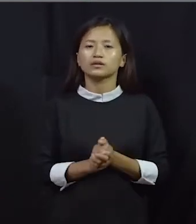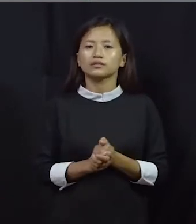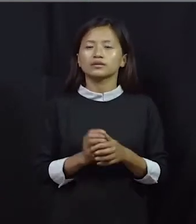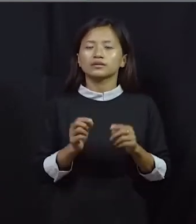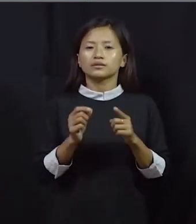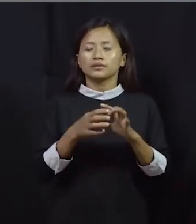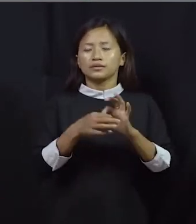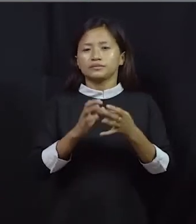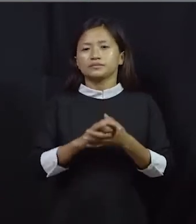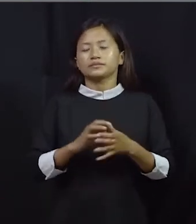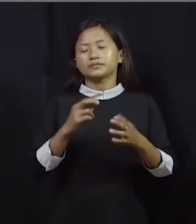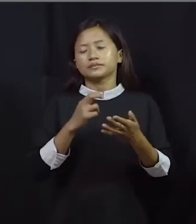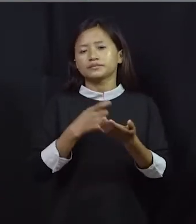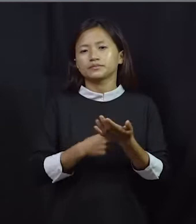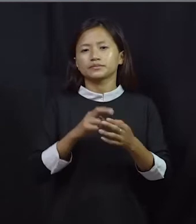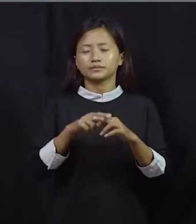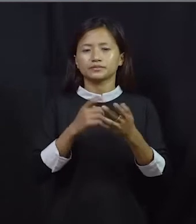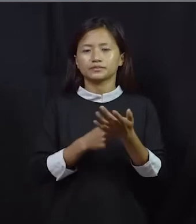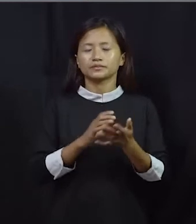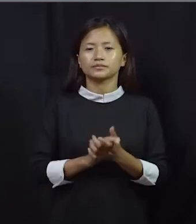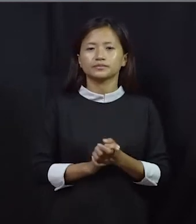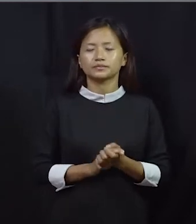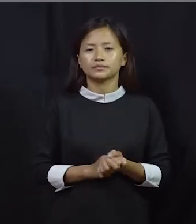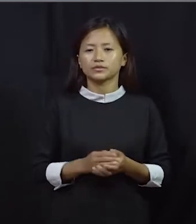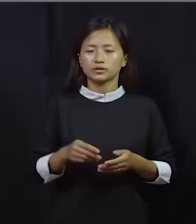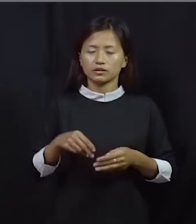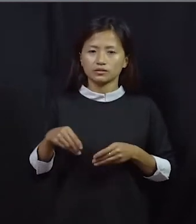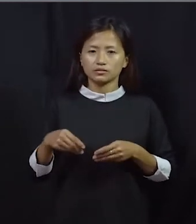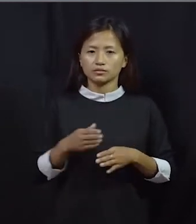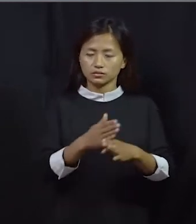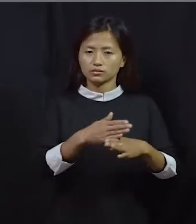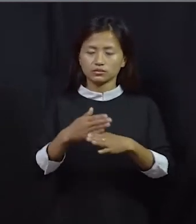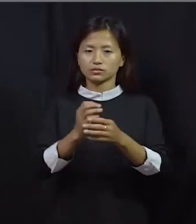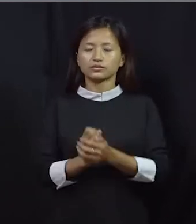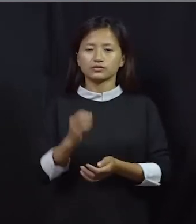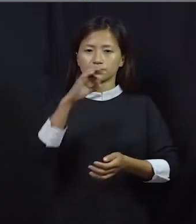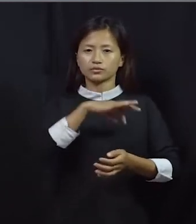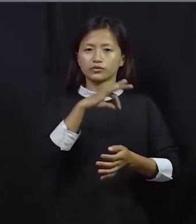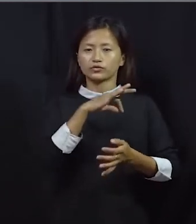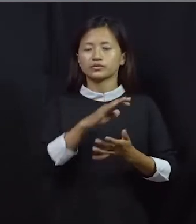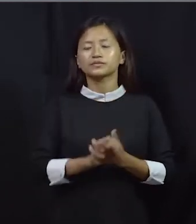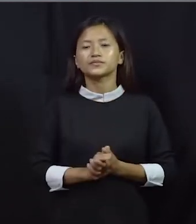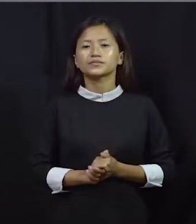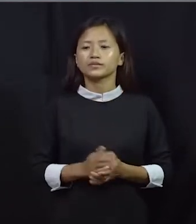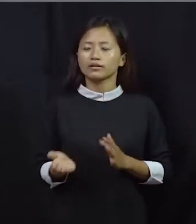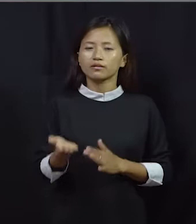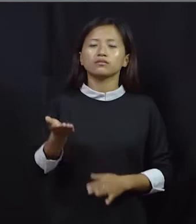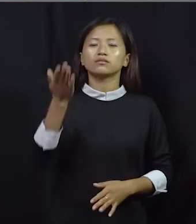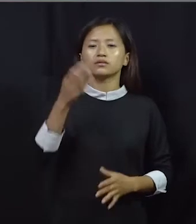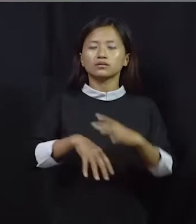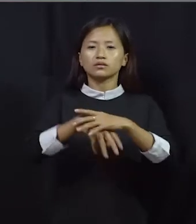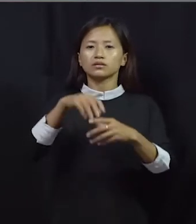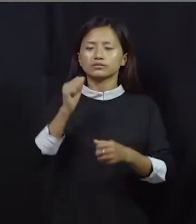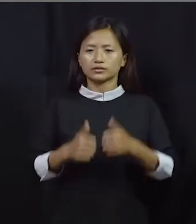partnership firm. Next we have sharing of profits. The profit that is arising out of